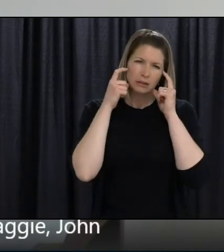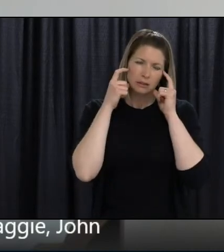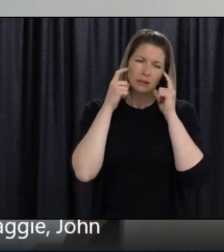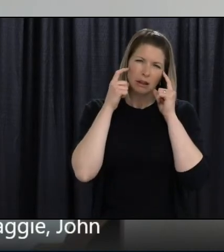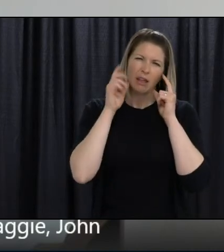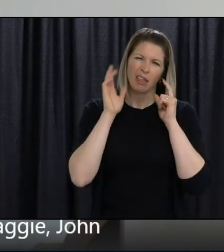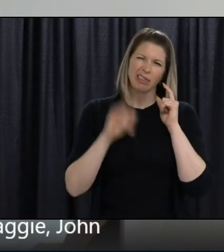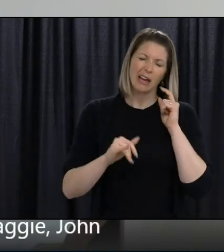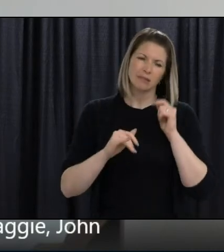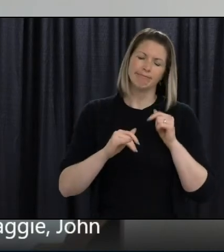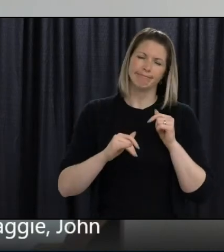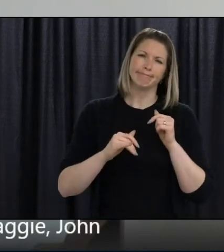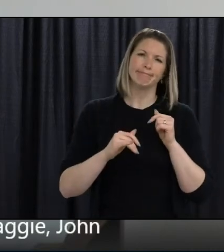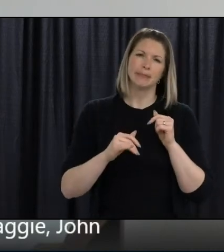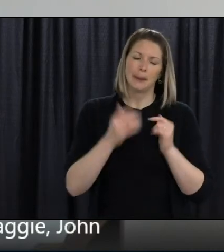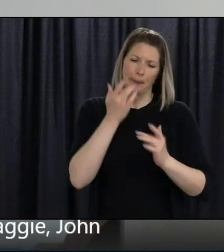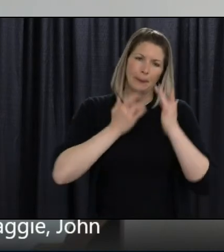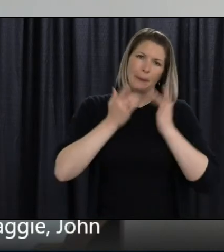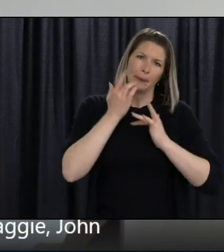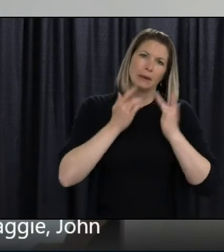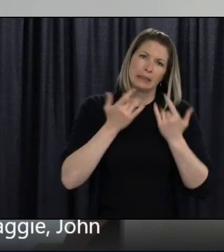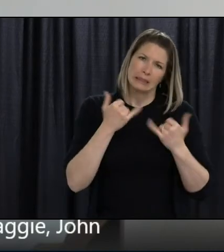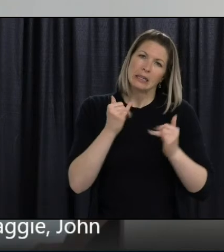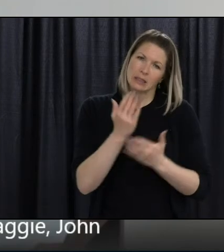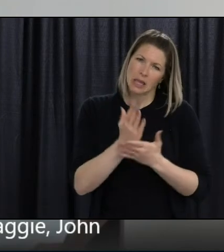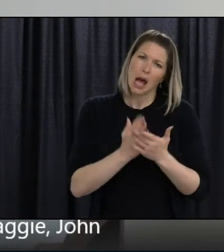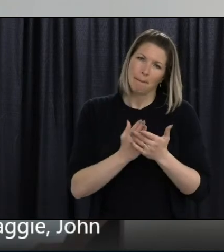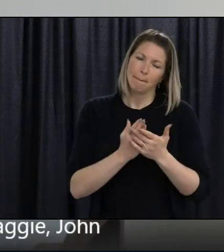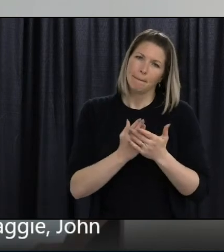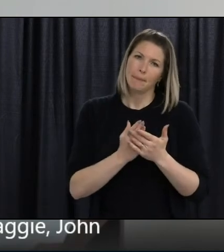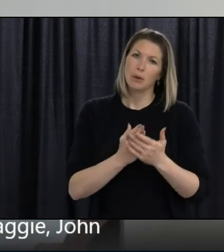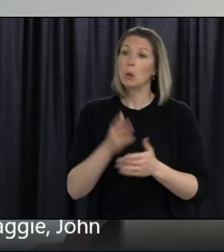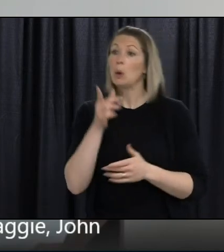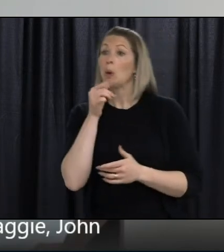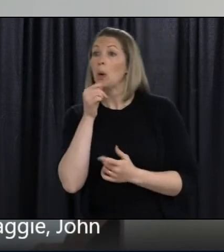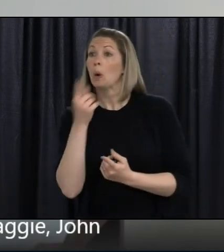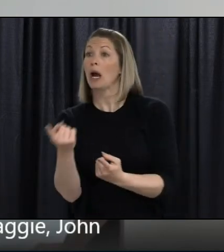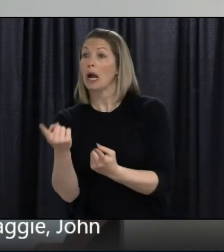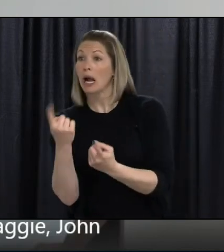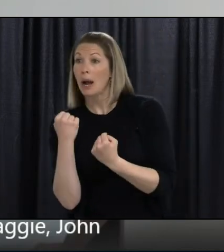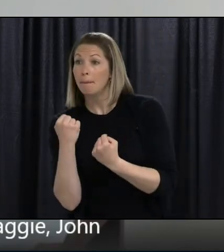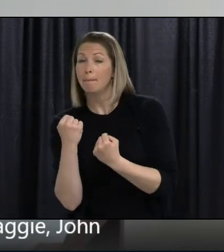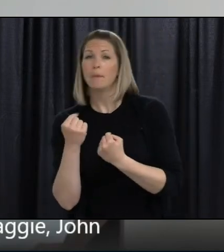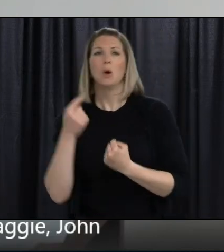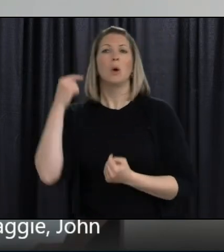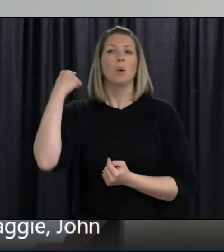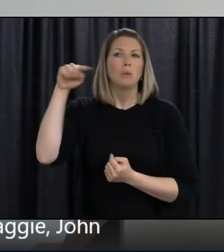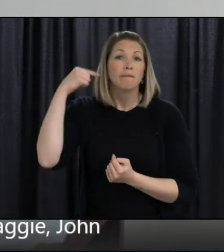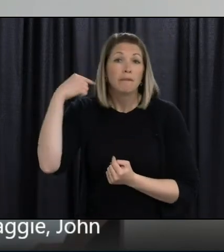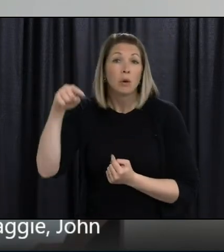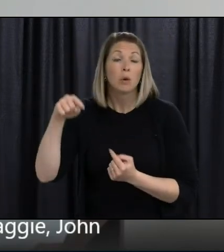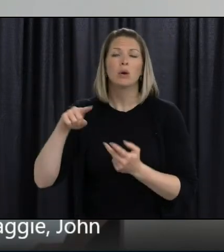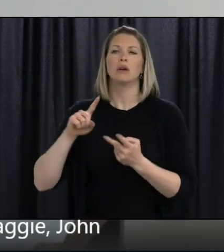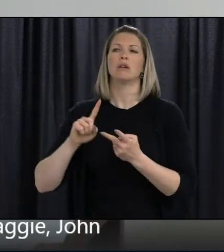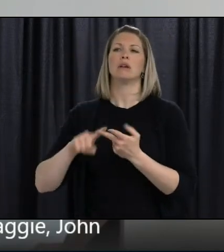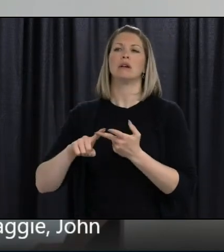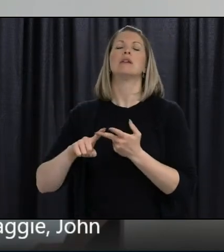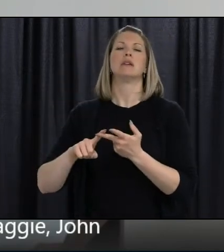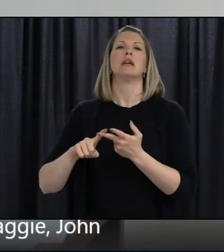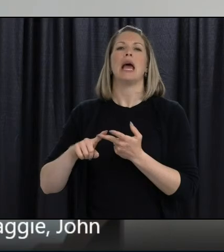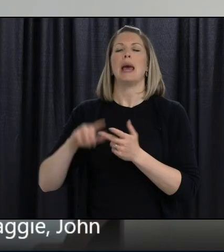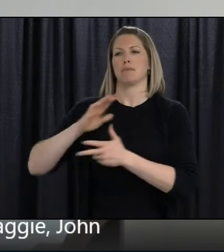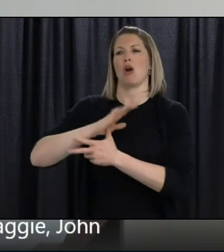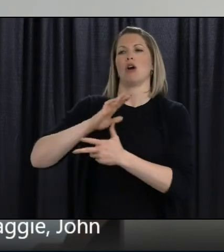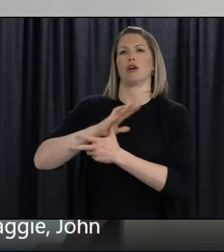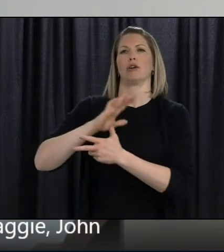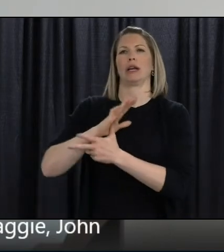that. The decisions about who comes in and what treatment they get is, as always, a clinical one. So for those